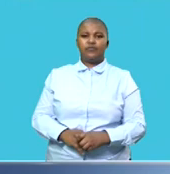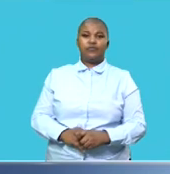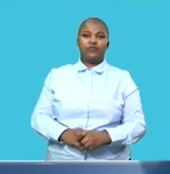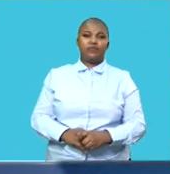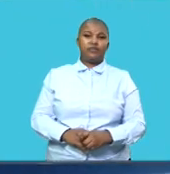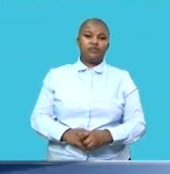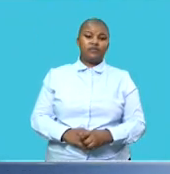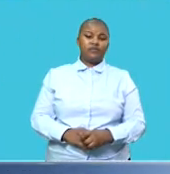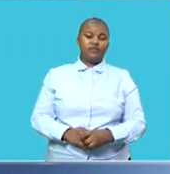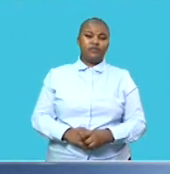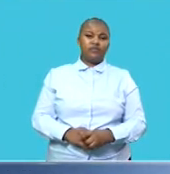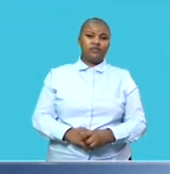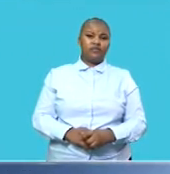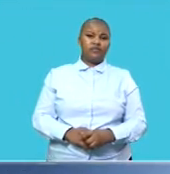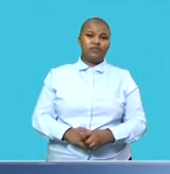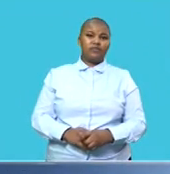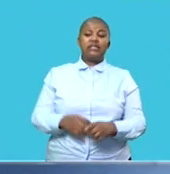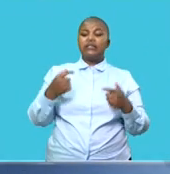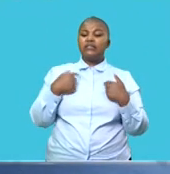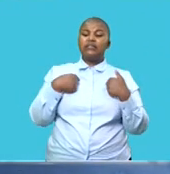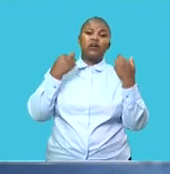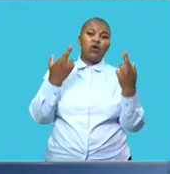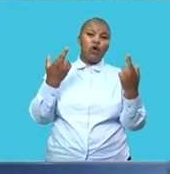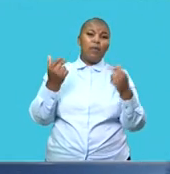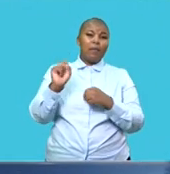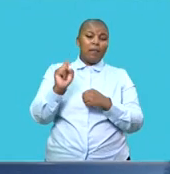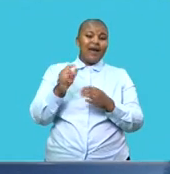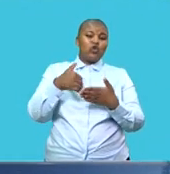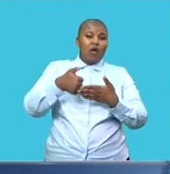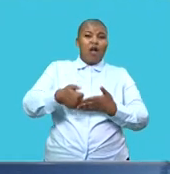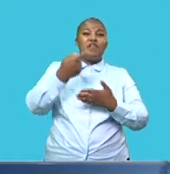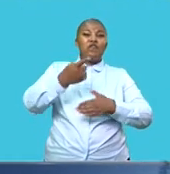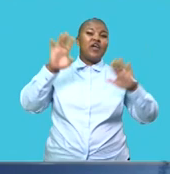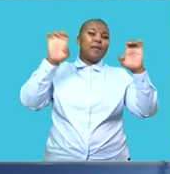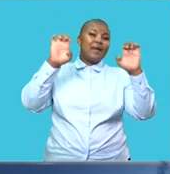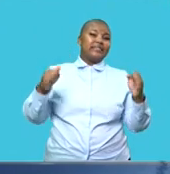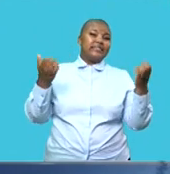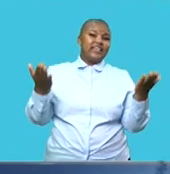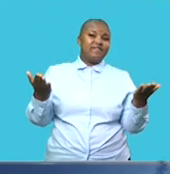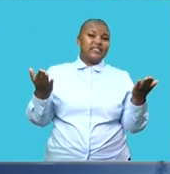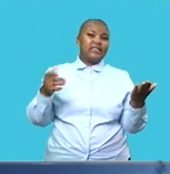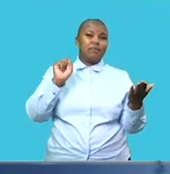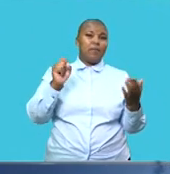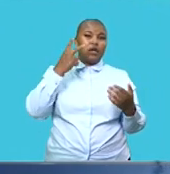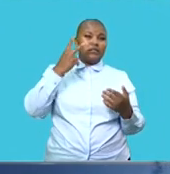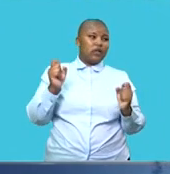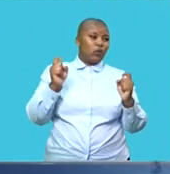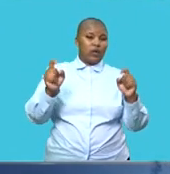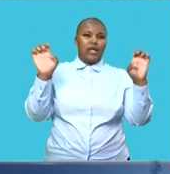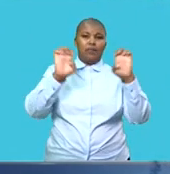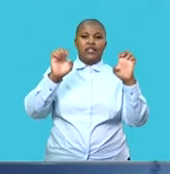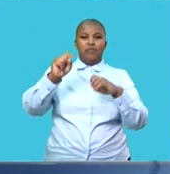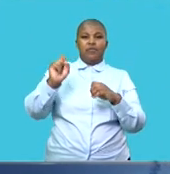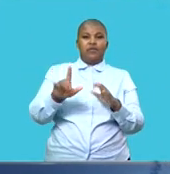equipment will assist during what we call the golden hour at the accident and emergency unit. It's important for us as